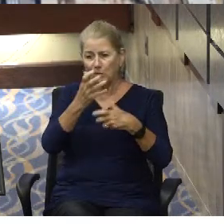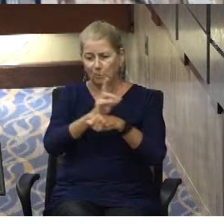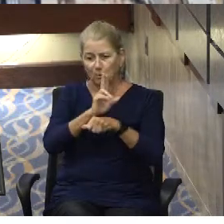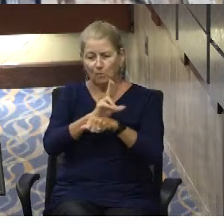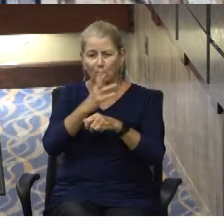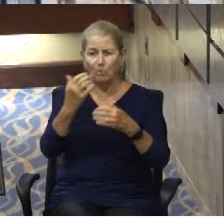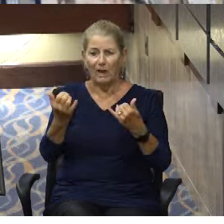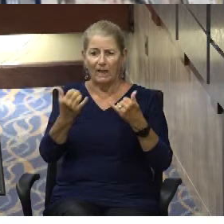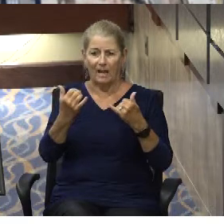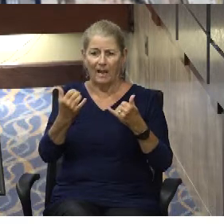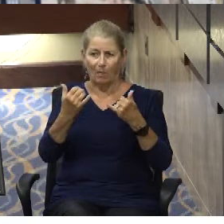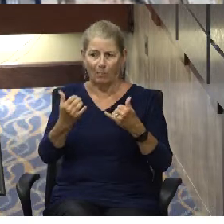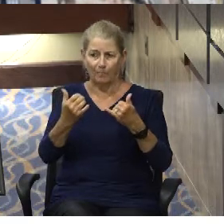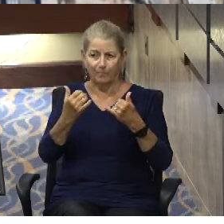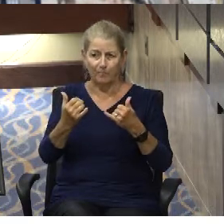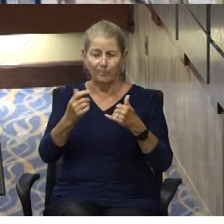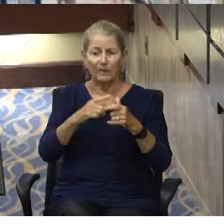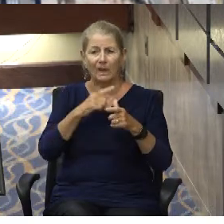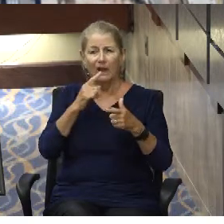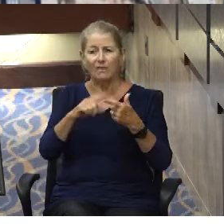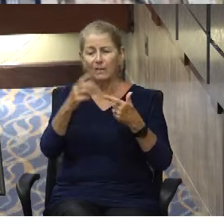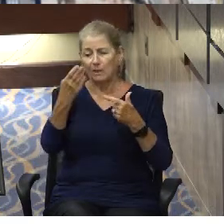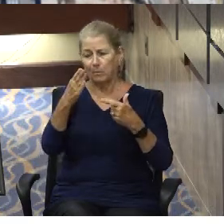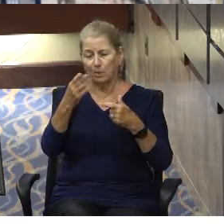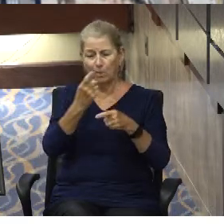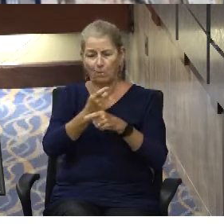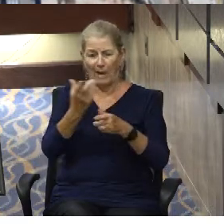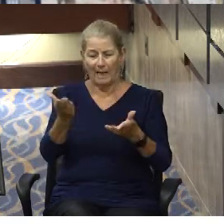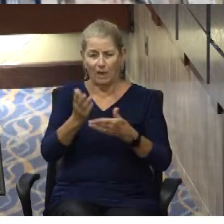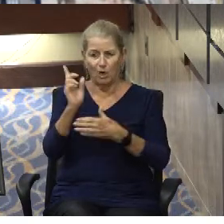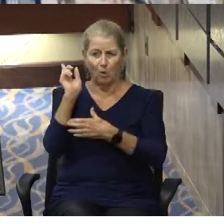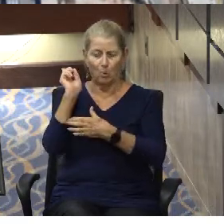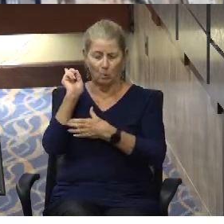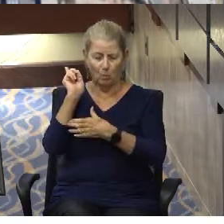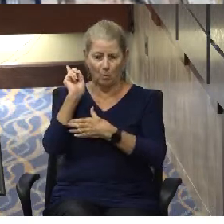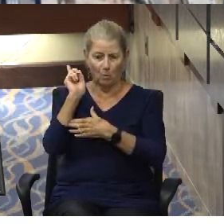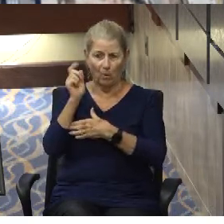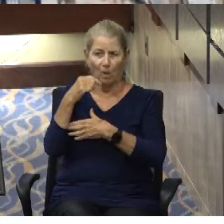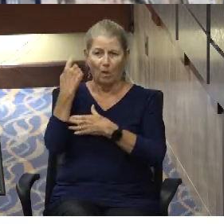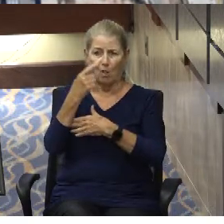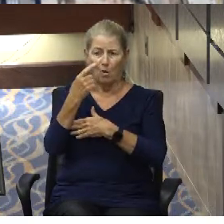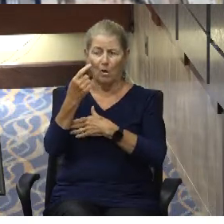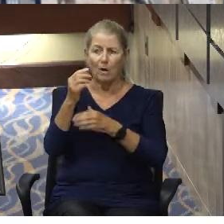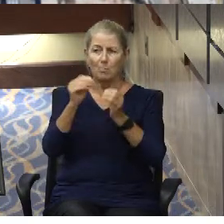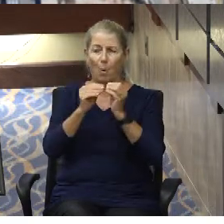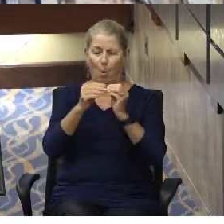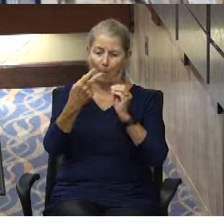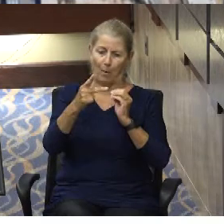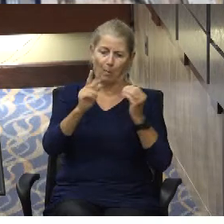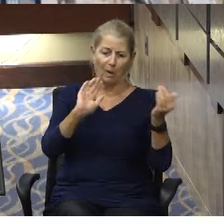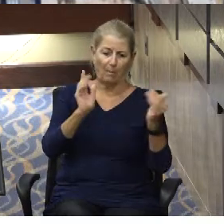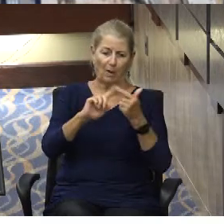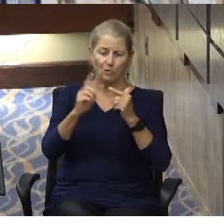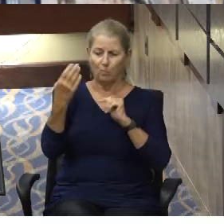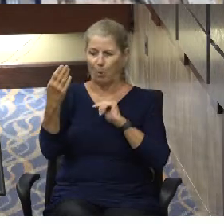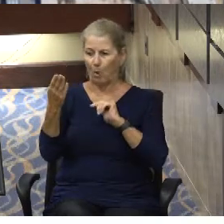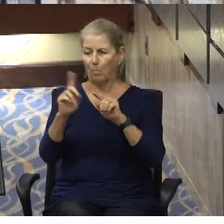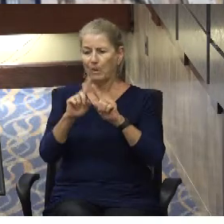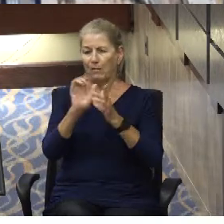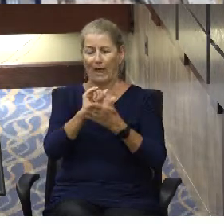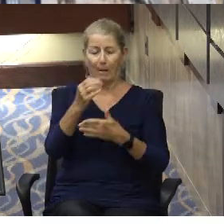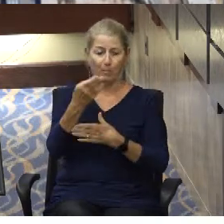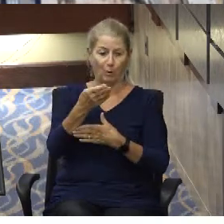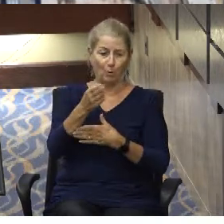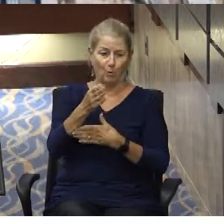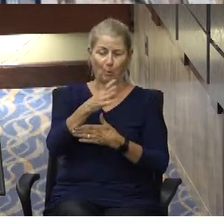now. And then the blue right here is, it looks a little more purple than blue right now, but that blue right